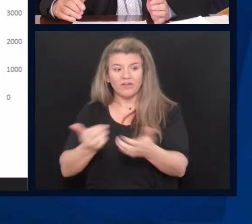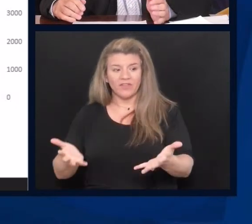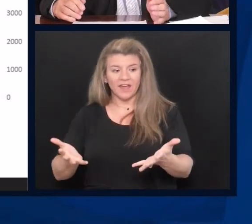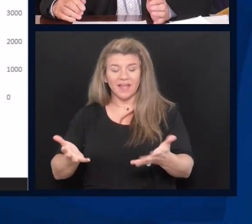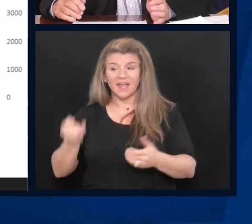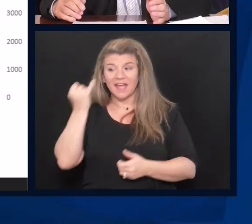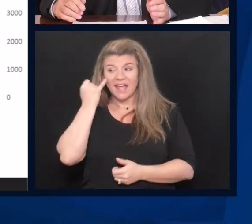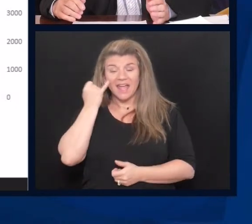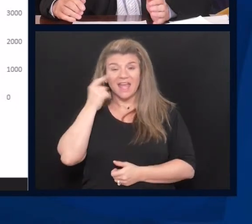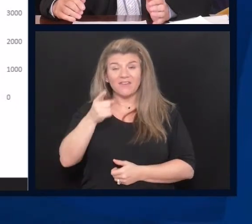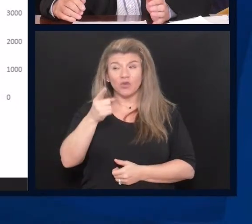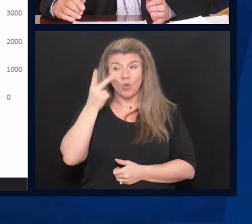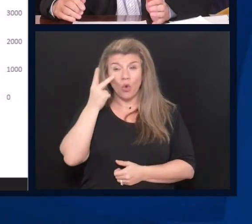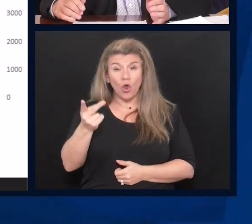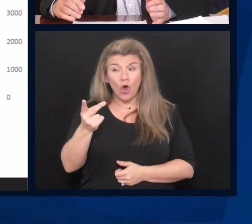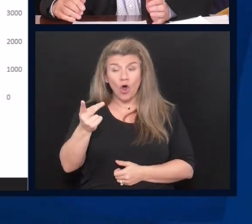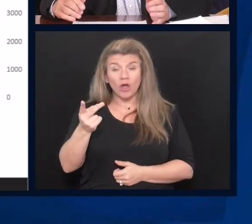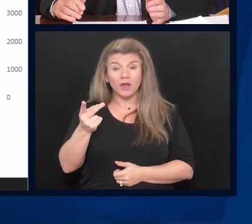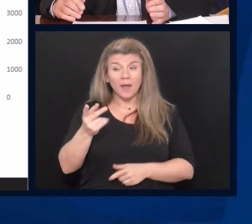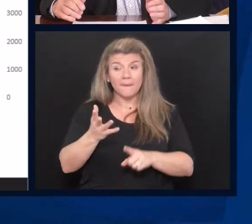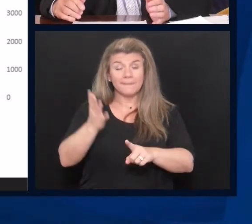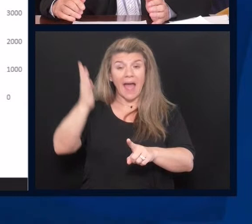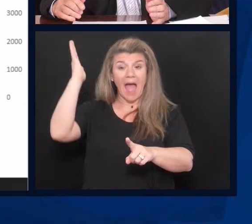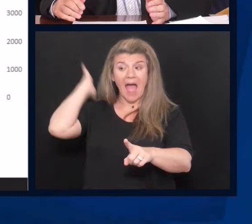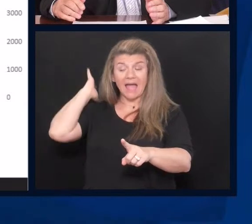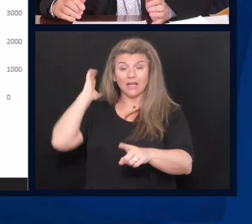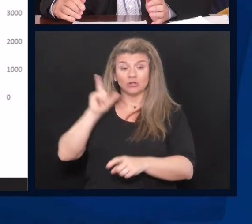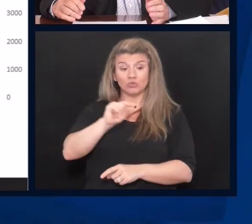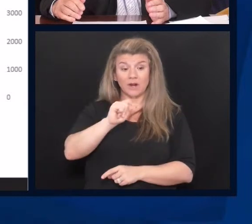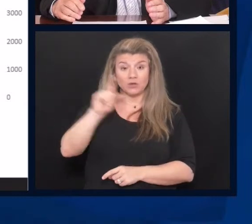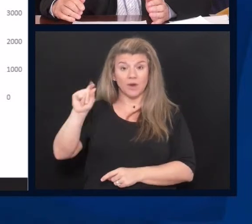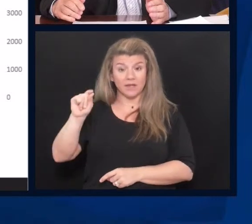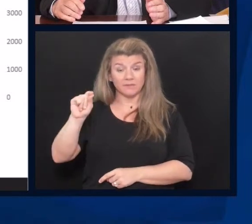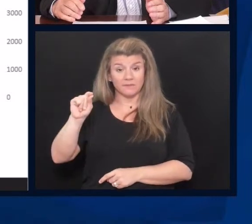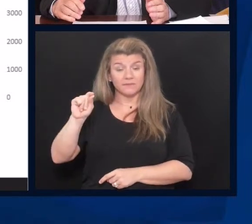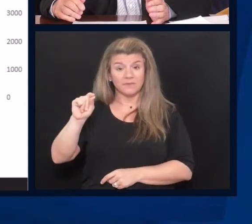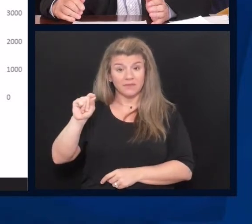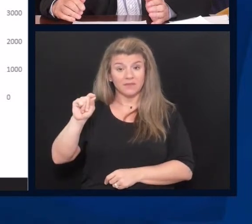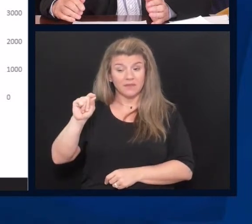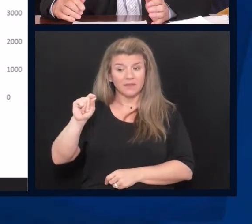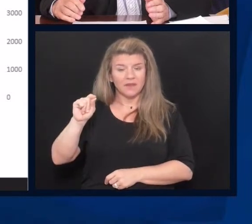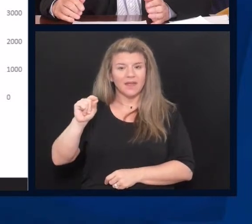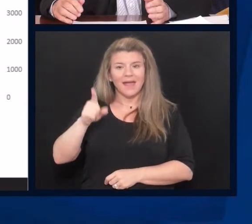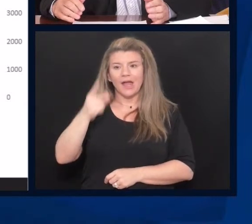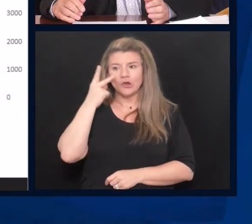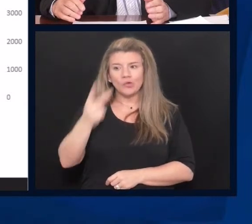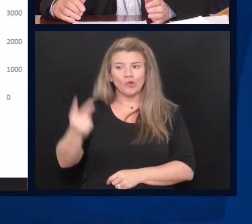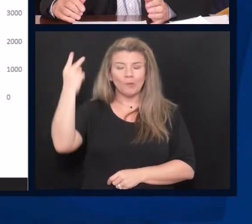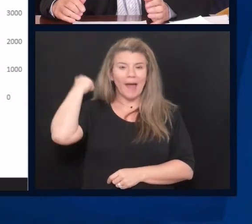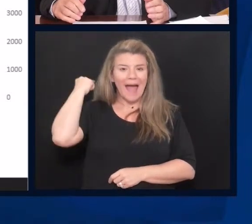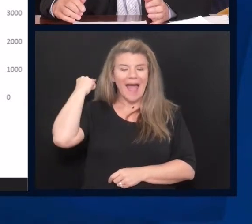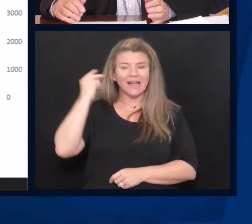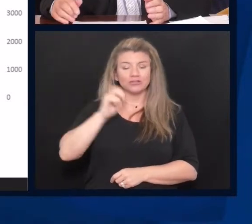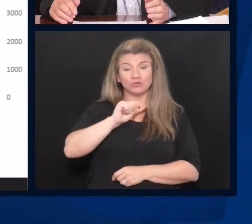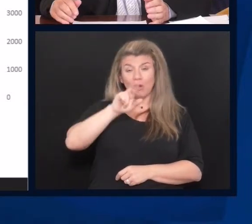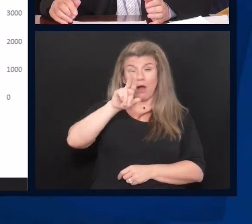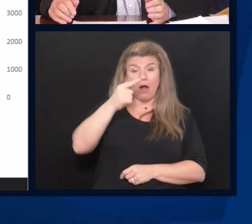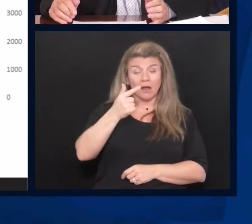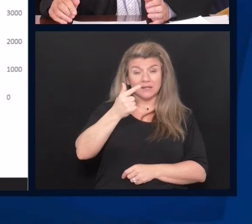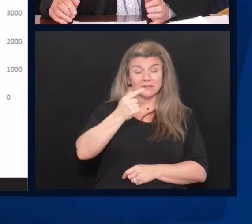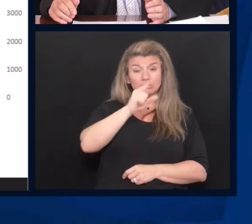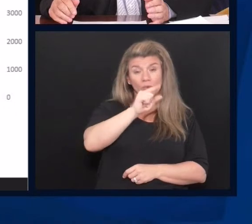If you look all the way back into 2020, and you look back to an August date